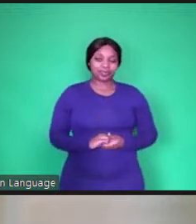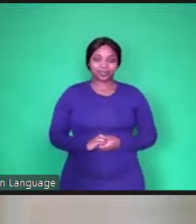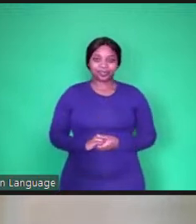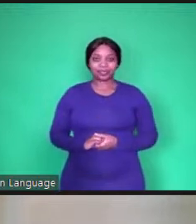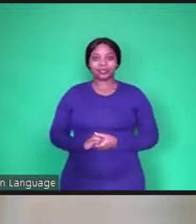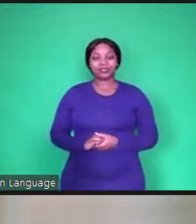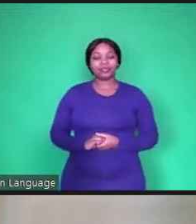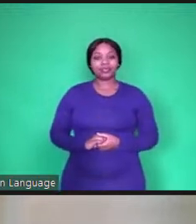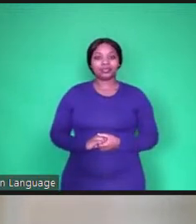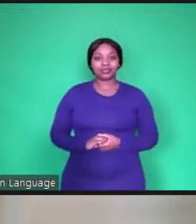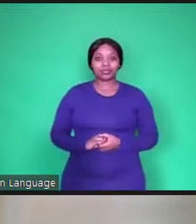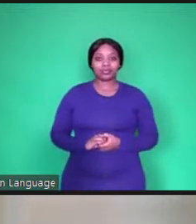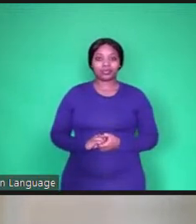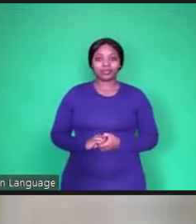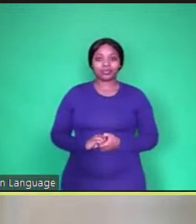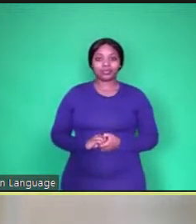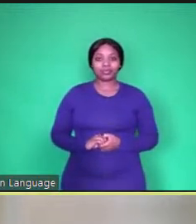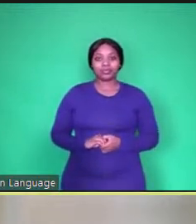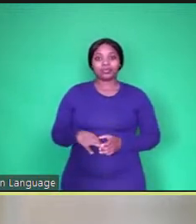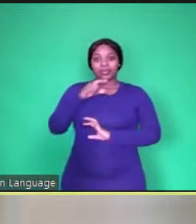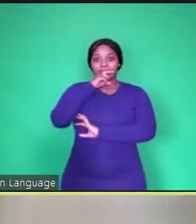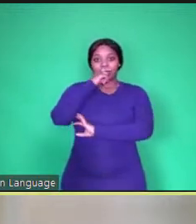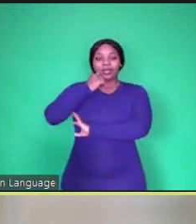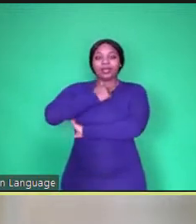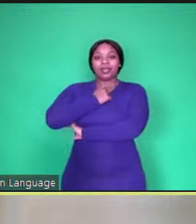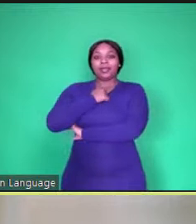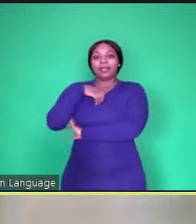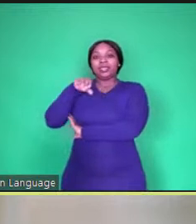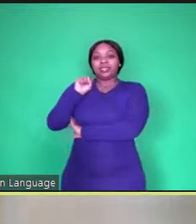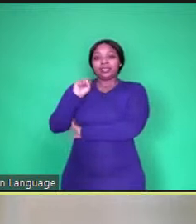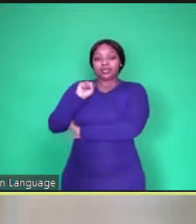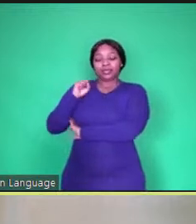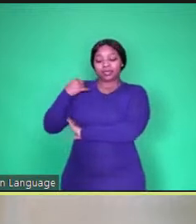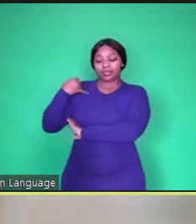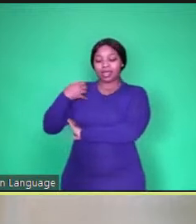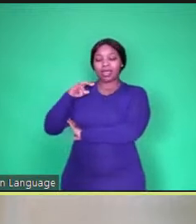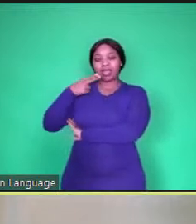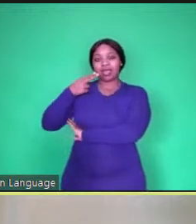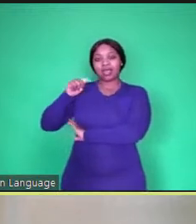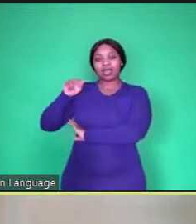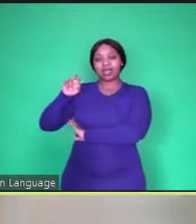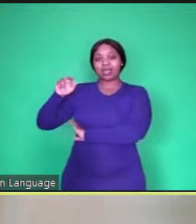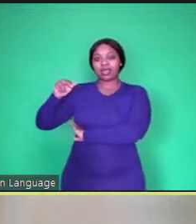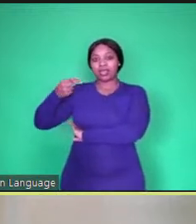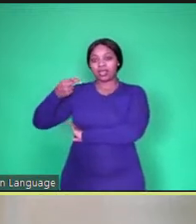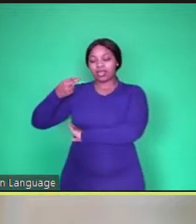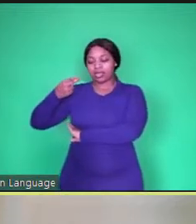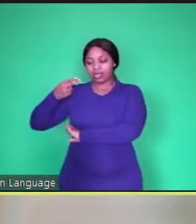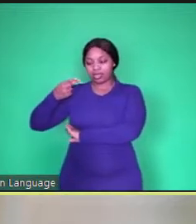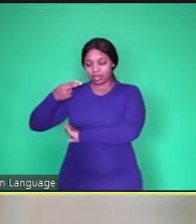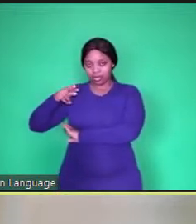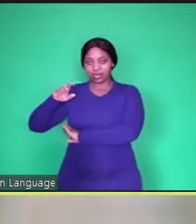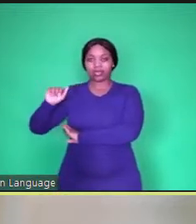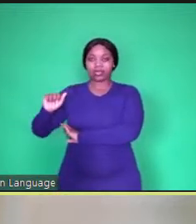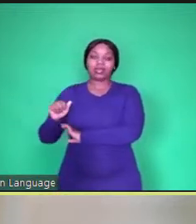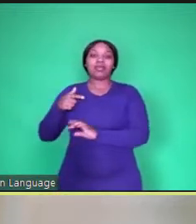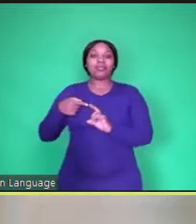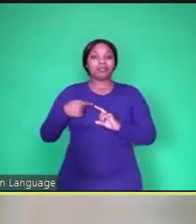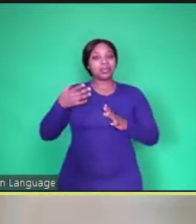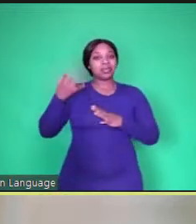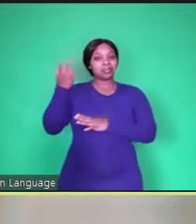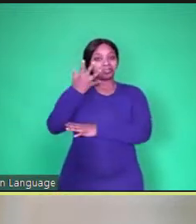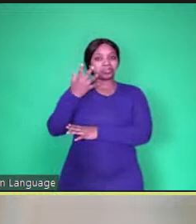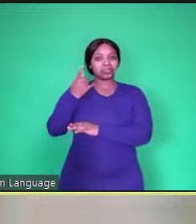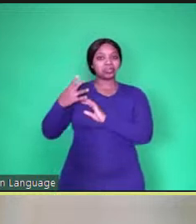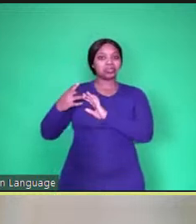So my name is Sadsan Harawa. I am presenting on behalf of the Migrant Health Force Upstudy team.